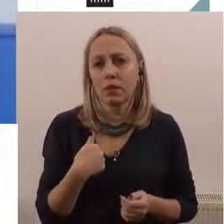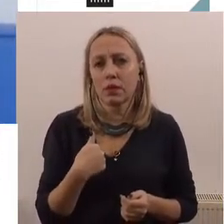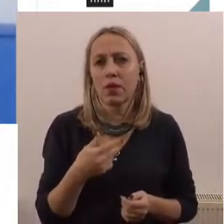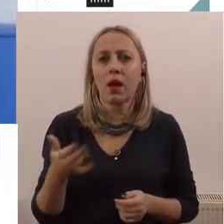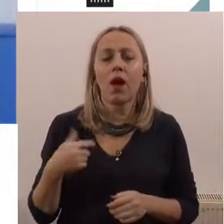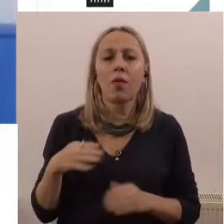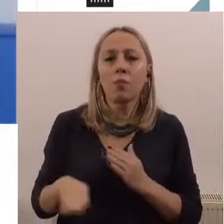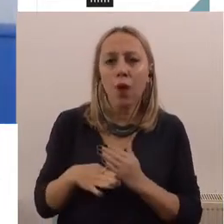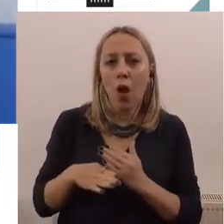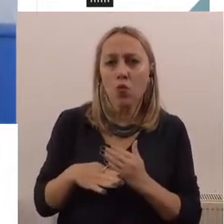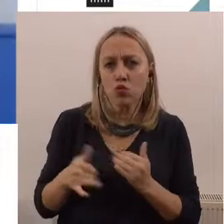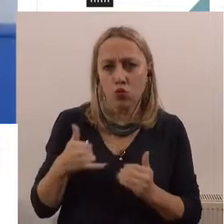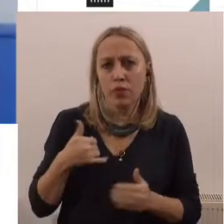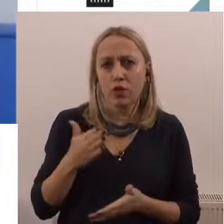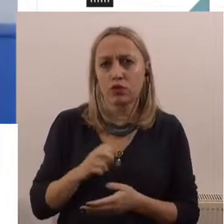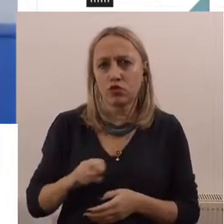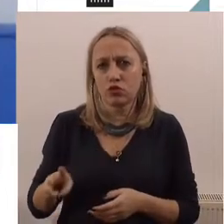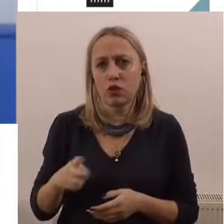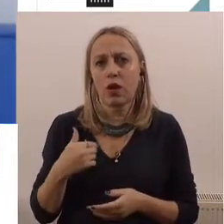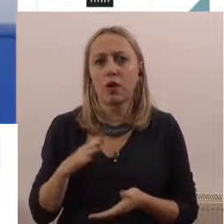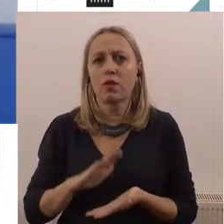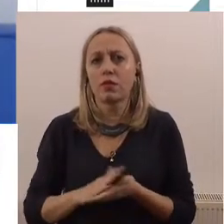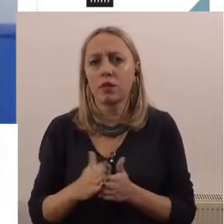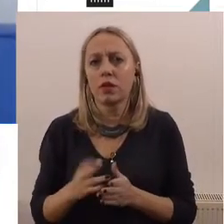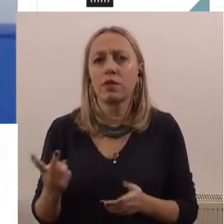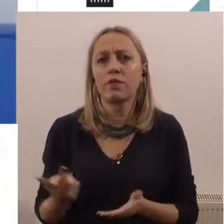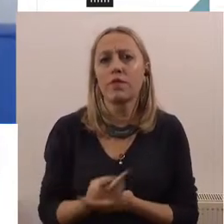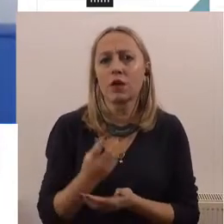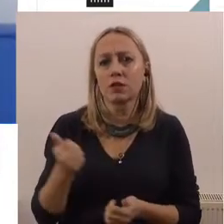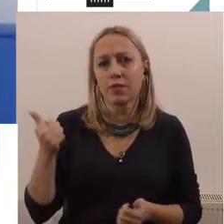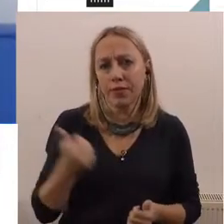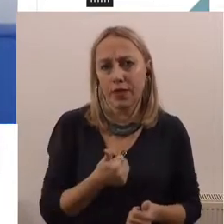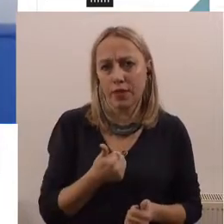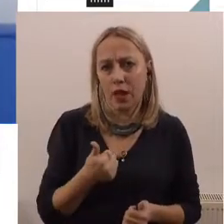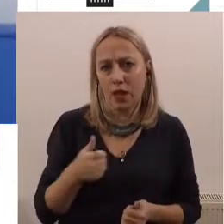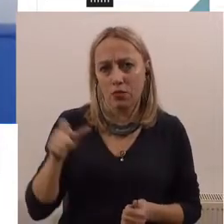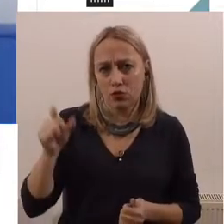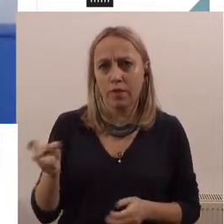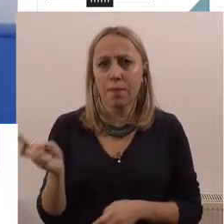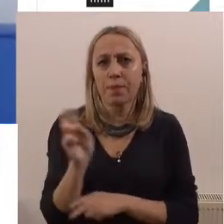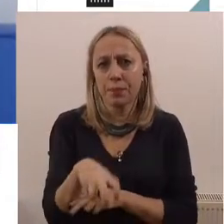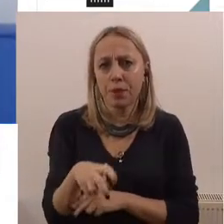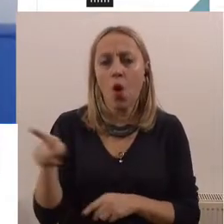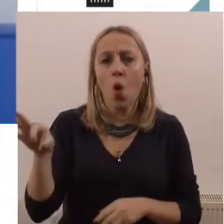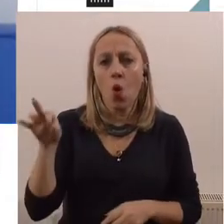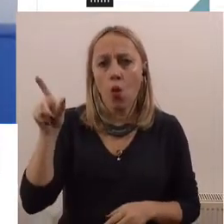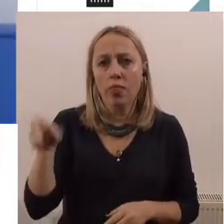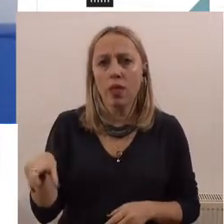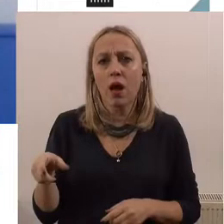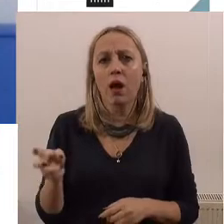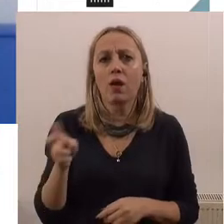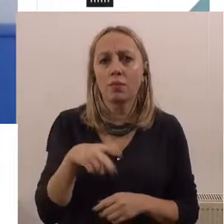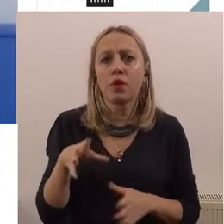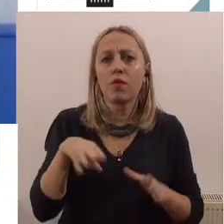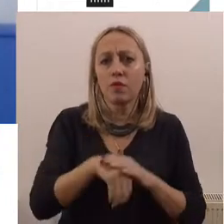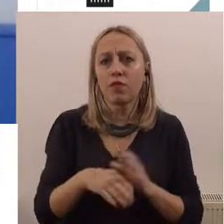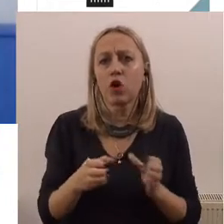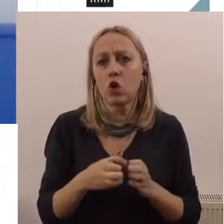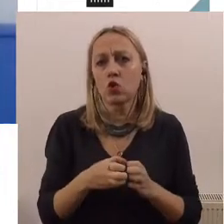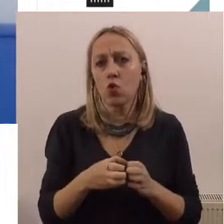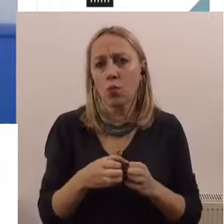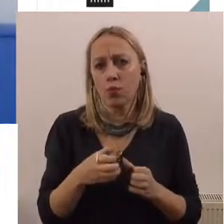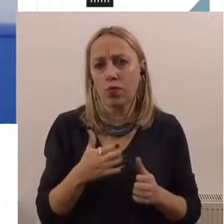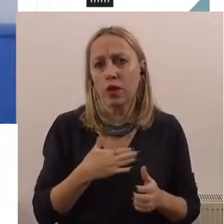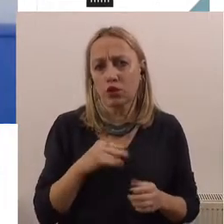I hired someone for 2 days in a week, and she is part of our terminology working group. We already